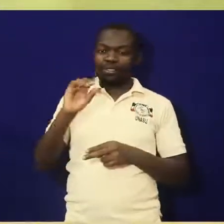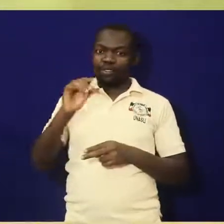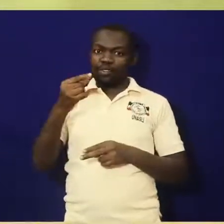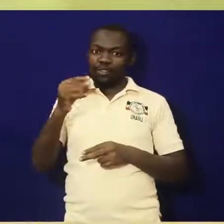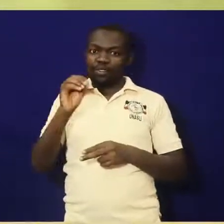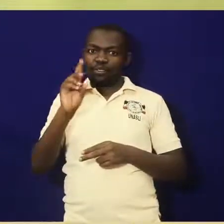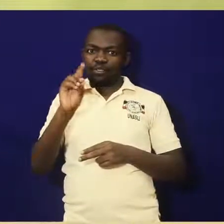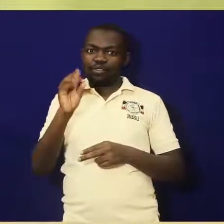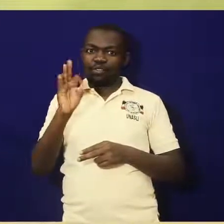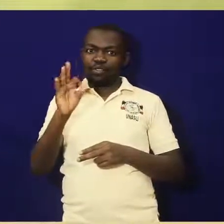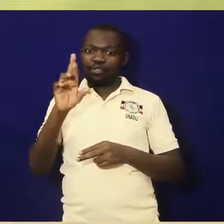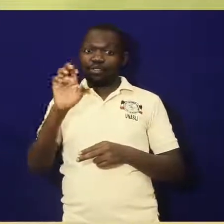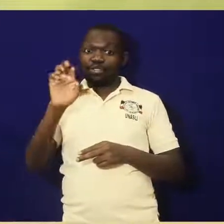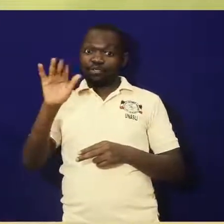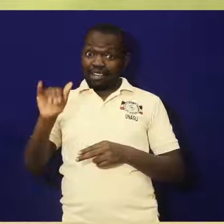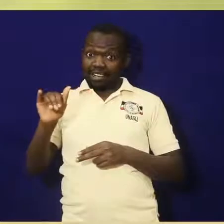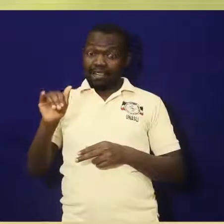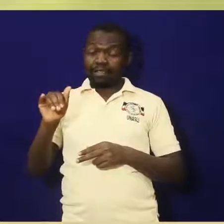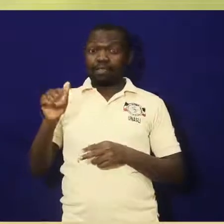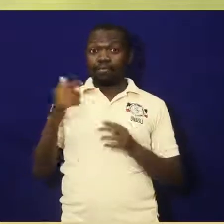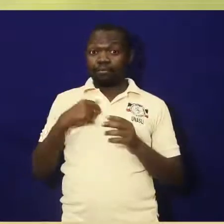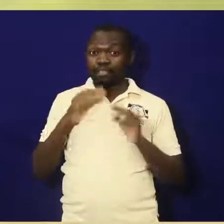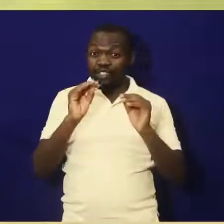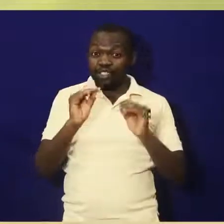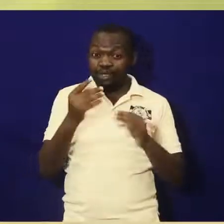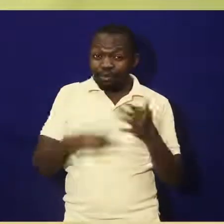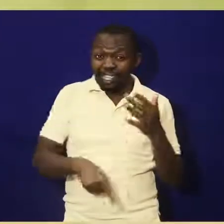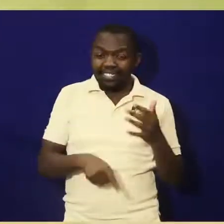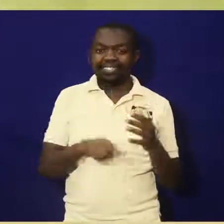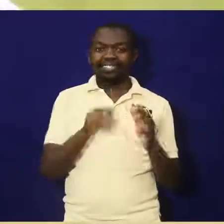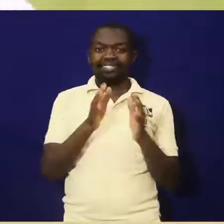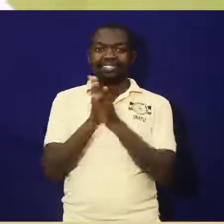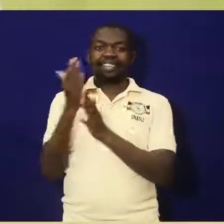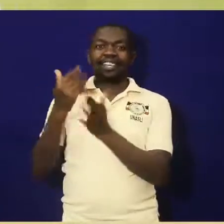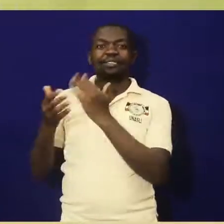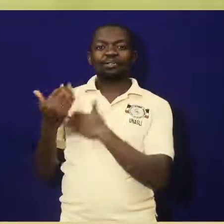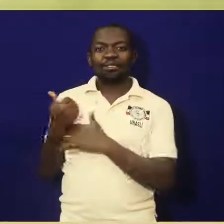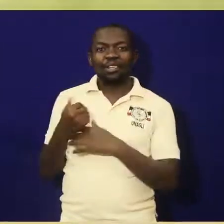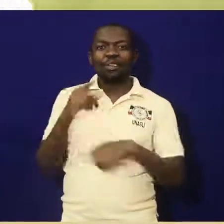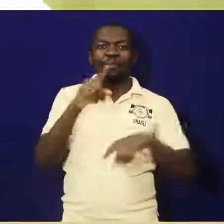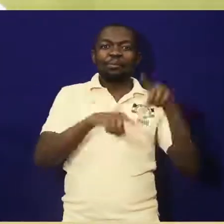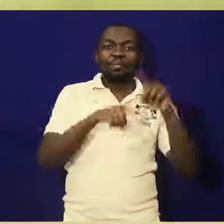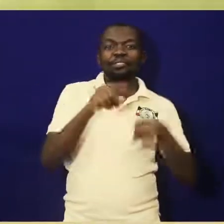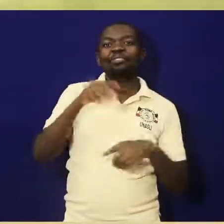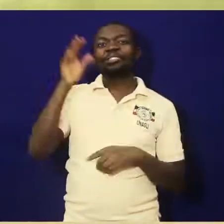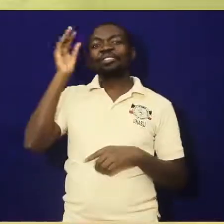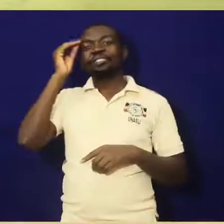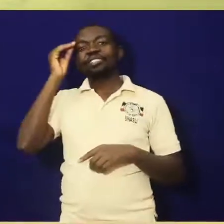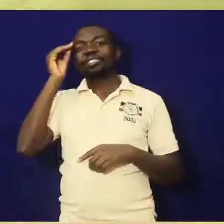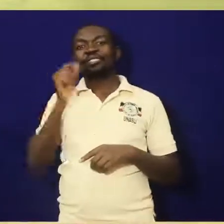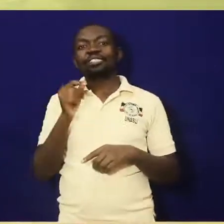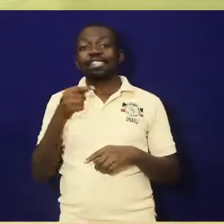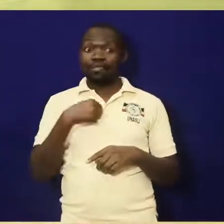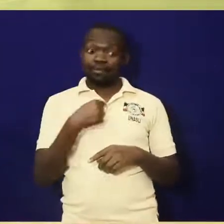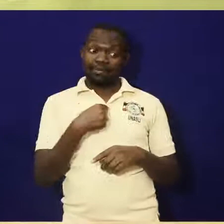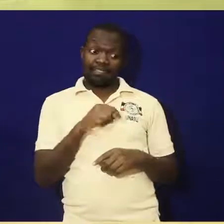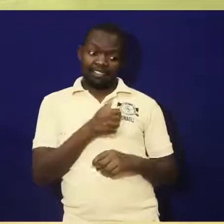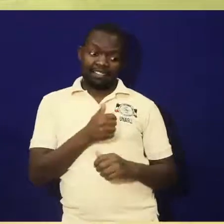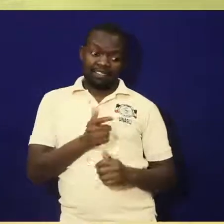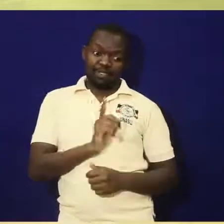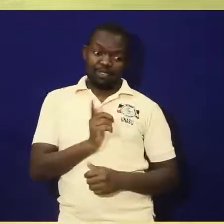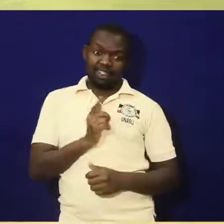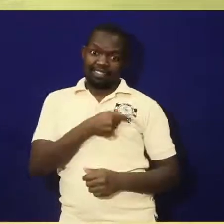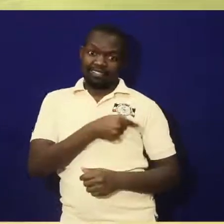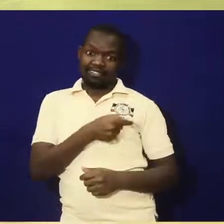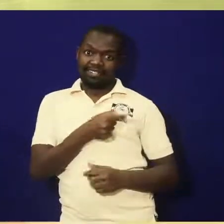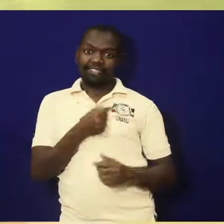history and political education teacher, and my colleague, Mr. John Winza from the